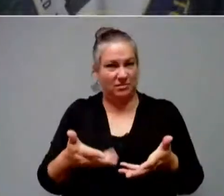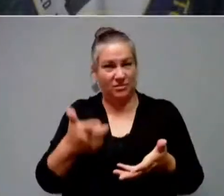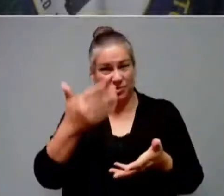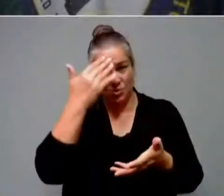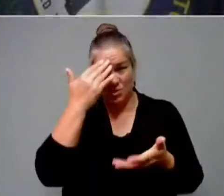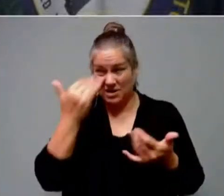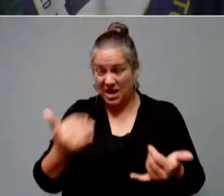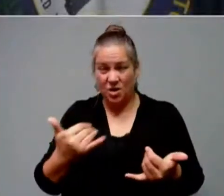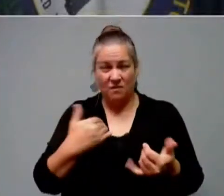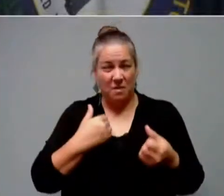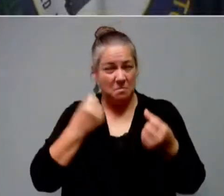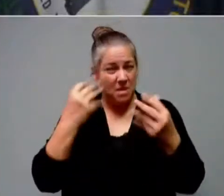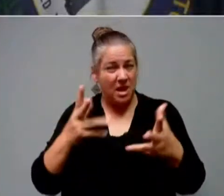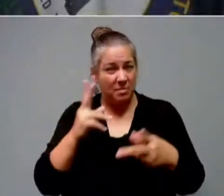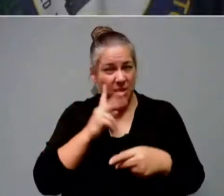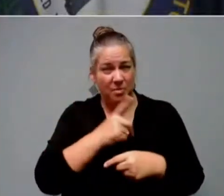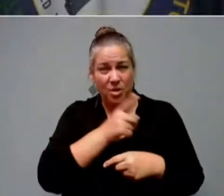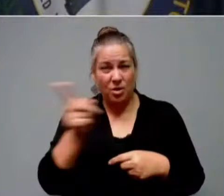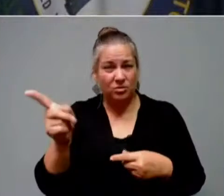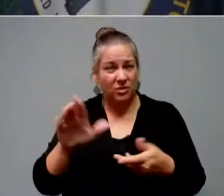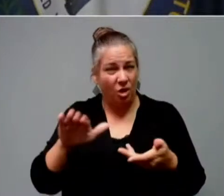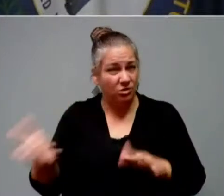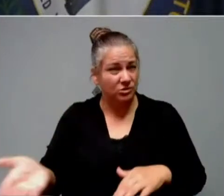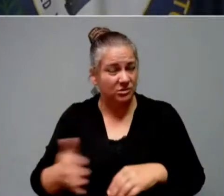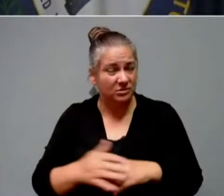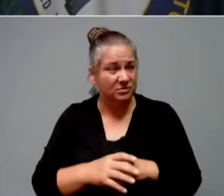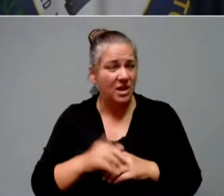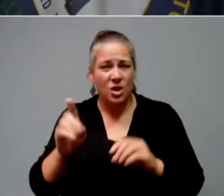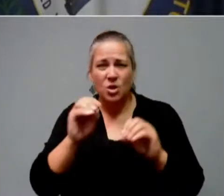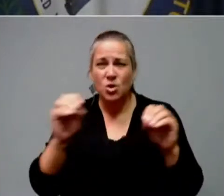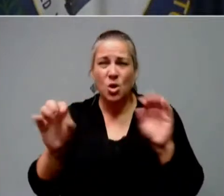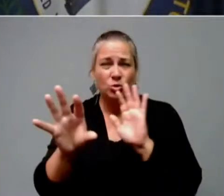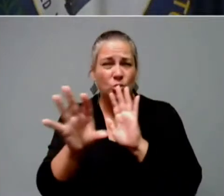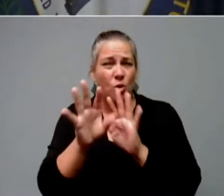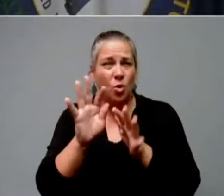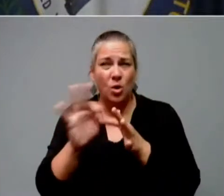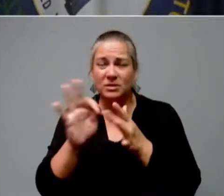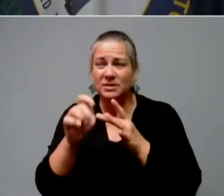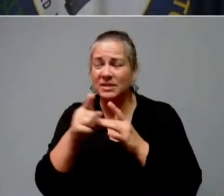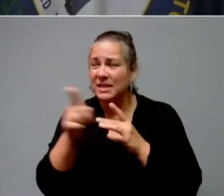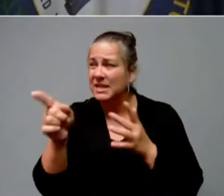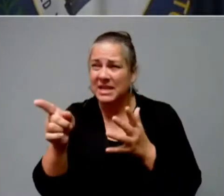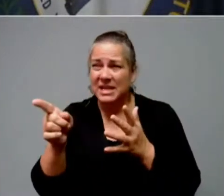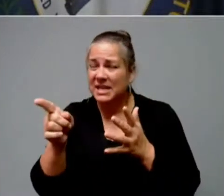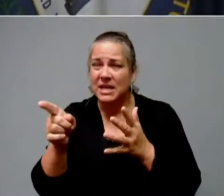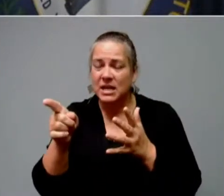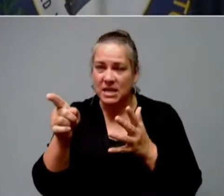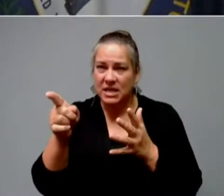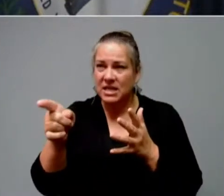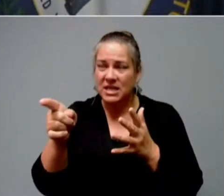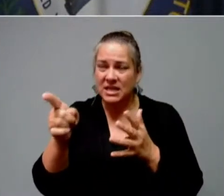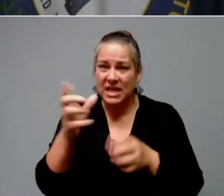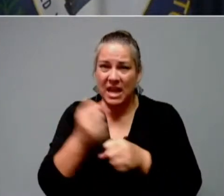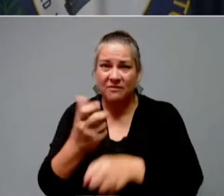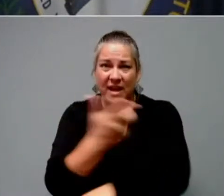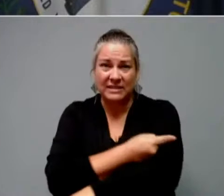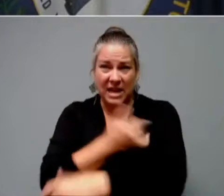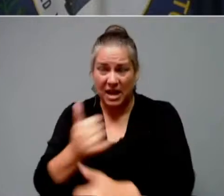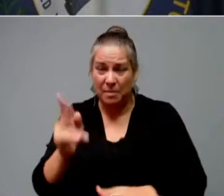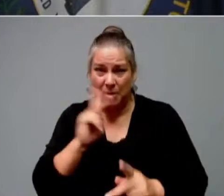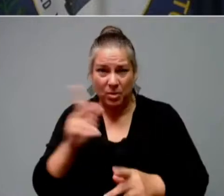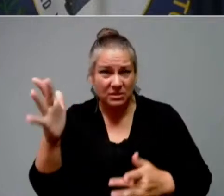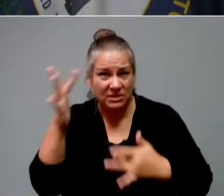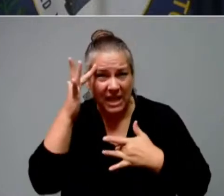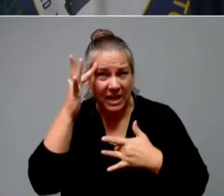that didn't have the option to get vaccinated or fully vaccinated and would trade just about anything to be in a spot of somebody